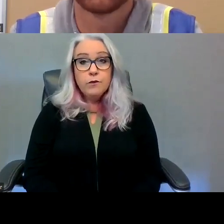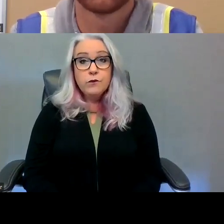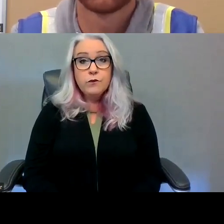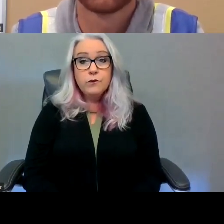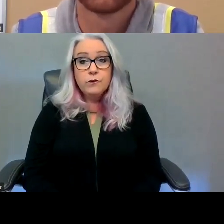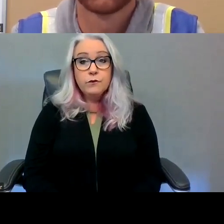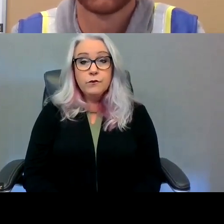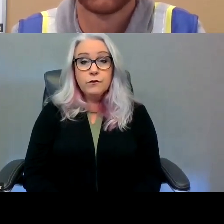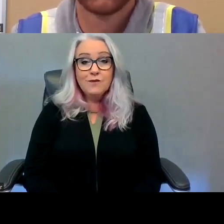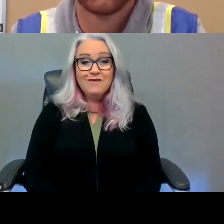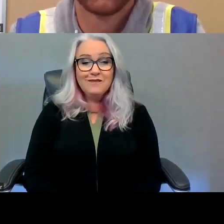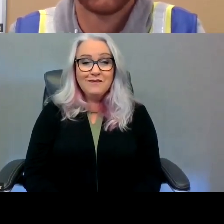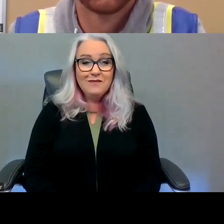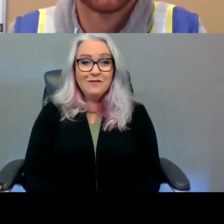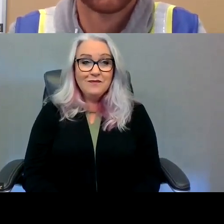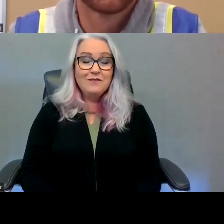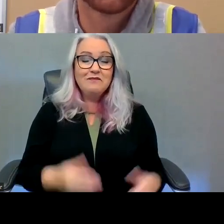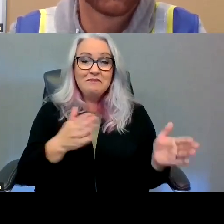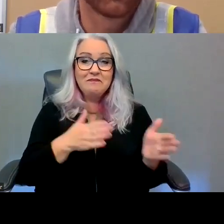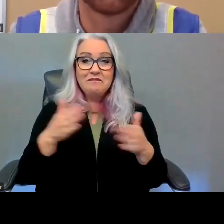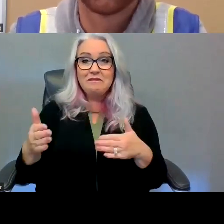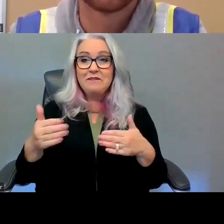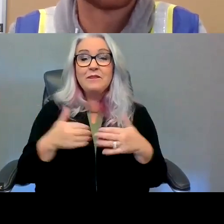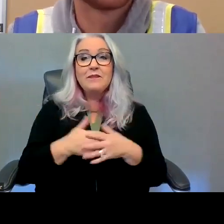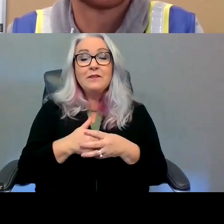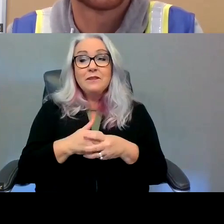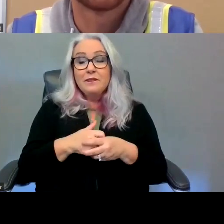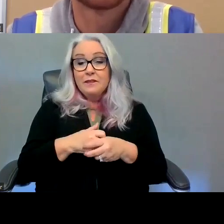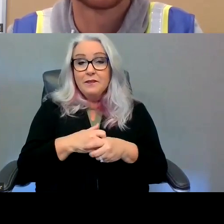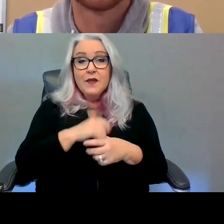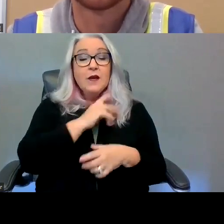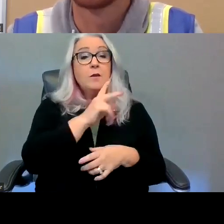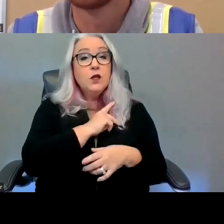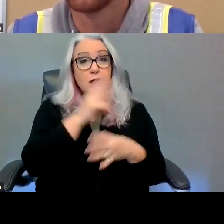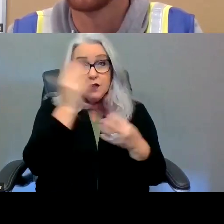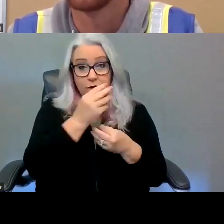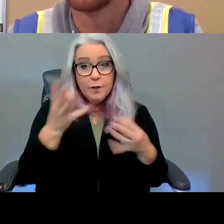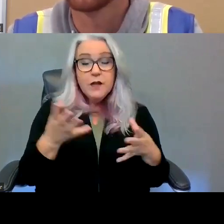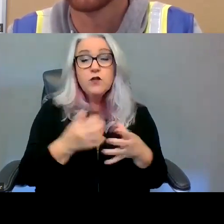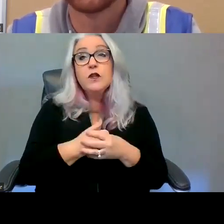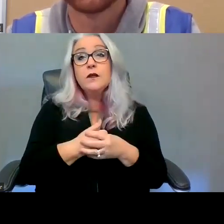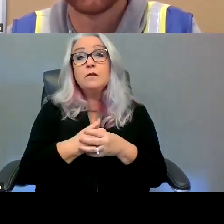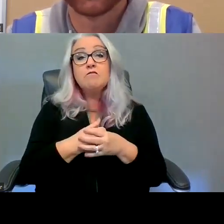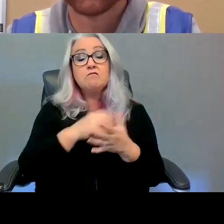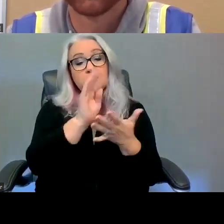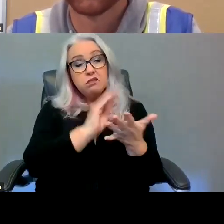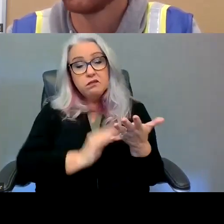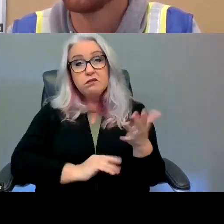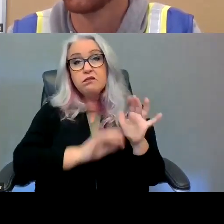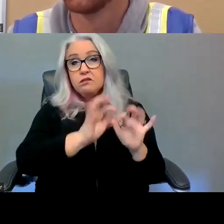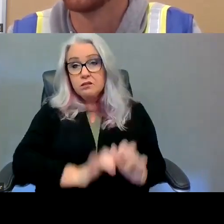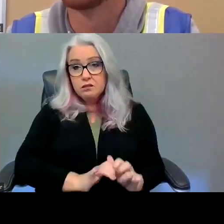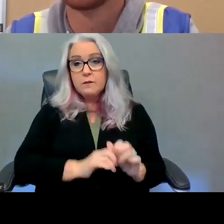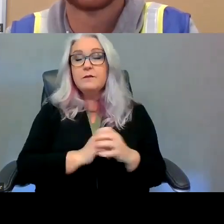Moving right along. So this is personal information again. You're going to want to fill out this information to the best of your